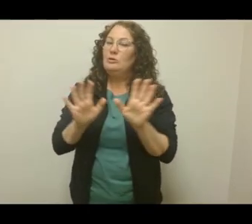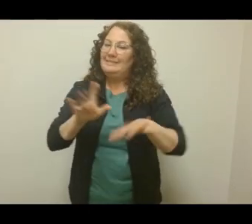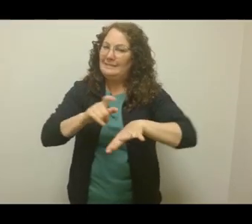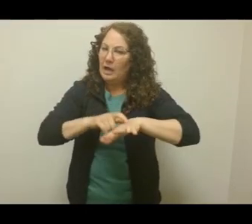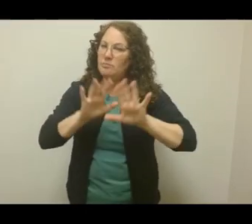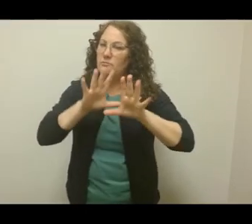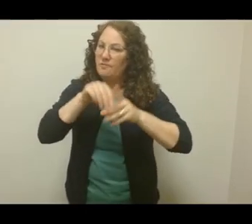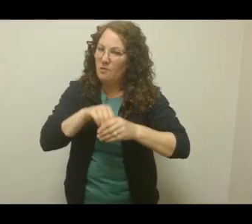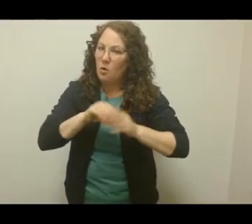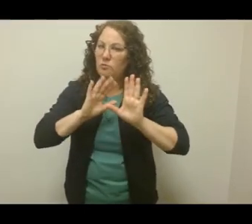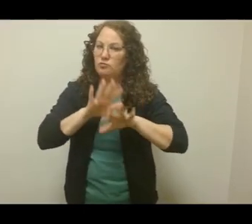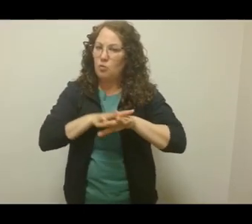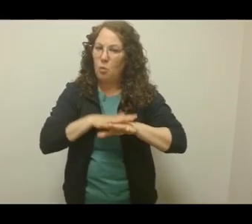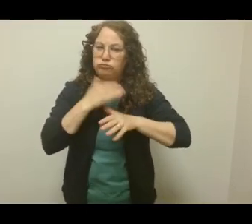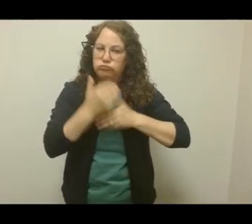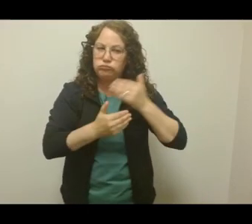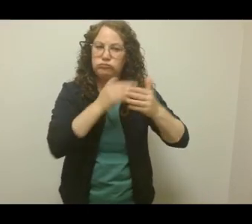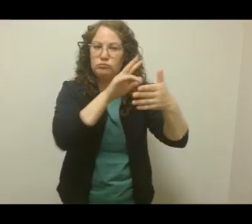this step.